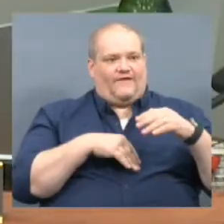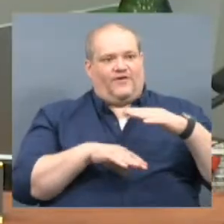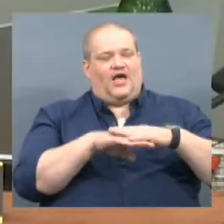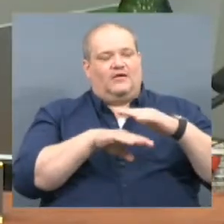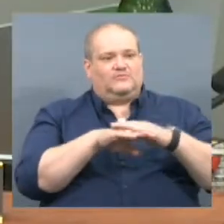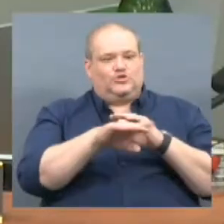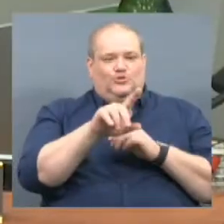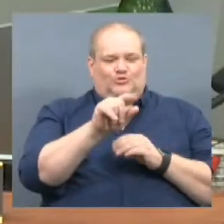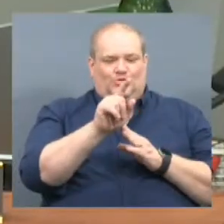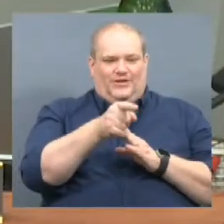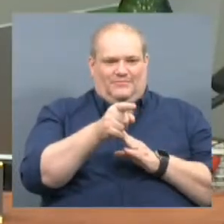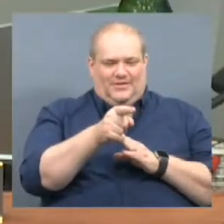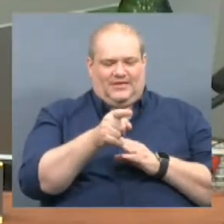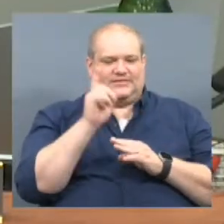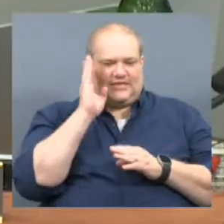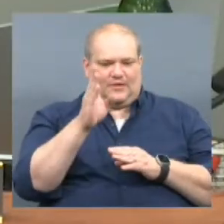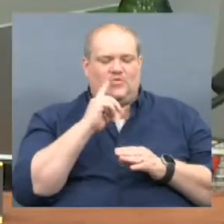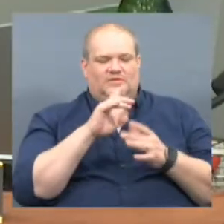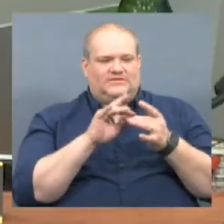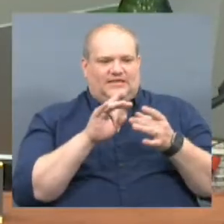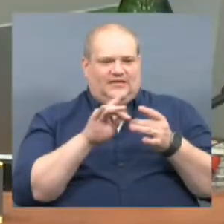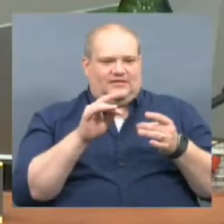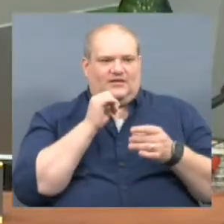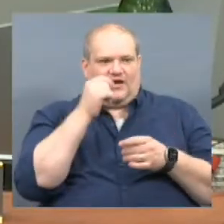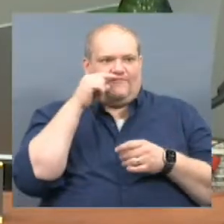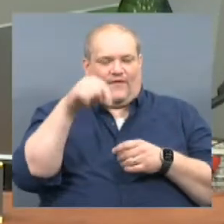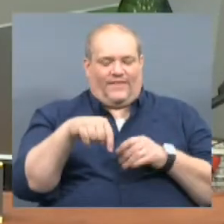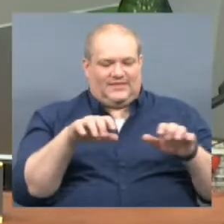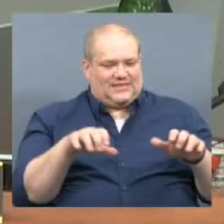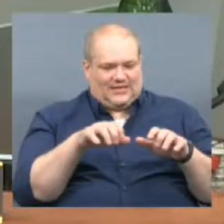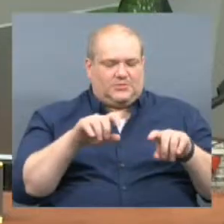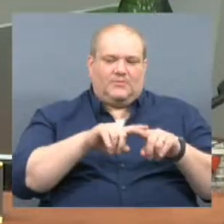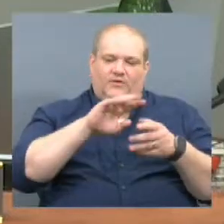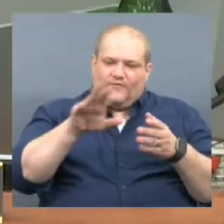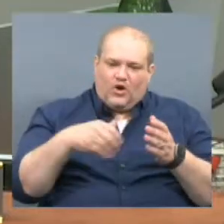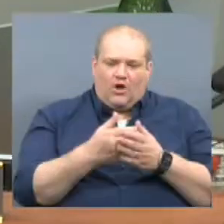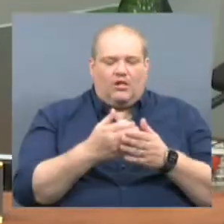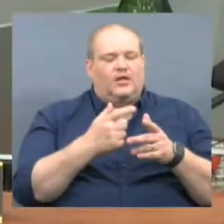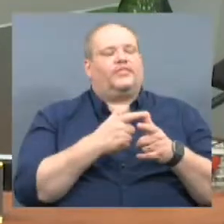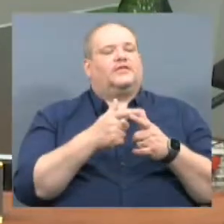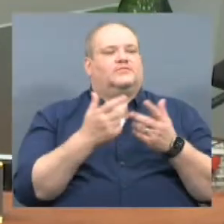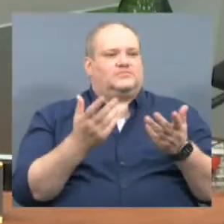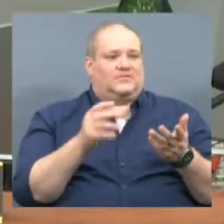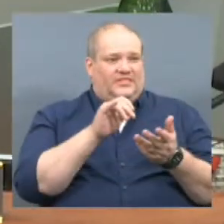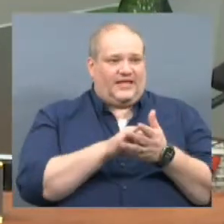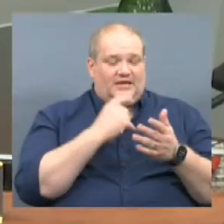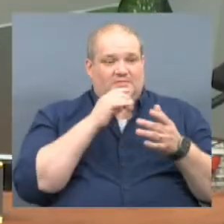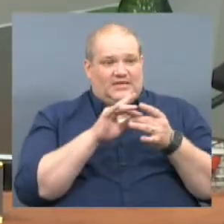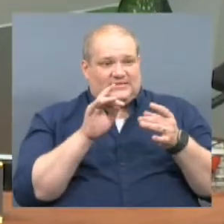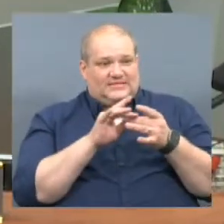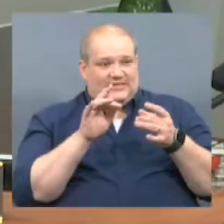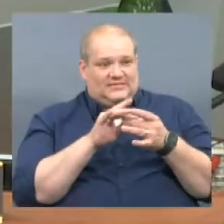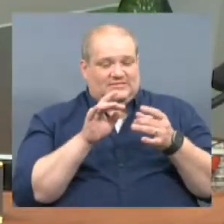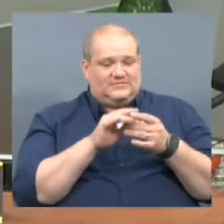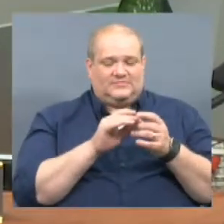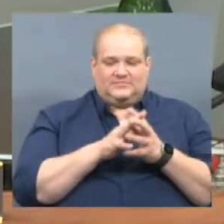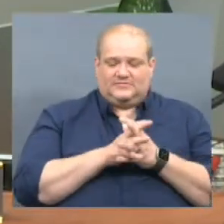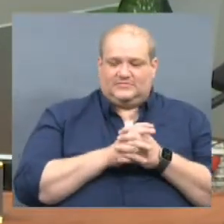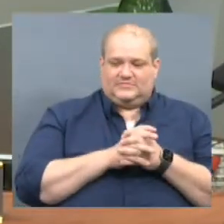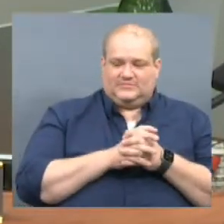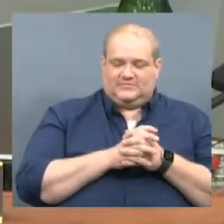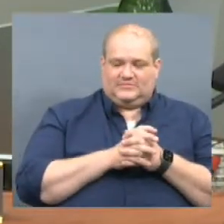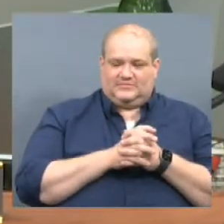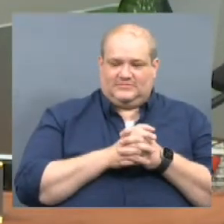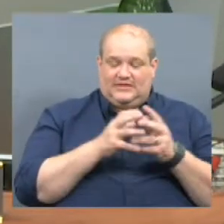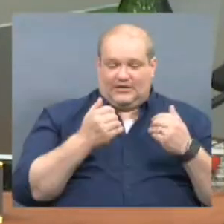20 minutes. So I will say that, and just not for this action item, but for everyone. And so with that being said, I will Mr. not Carpenter, take you 20 do